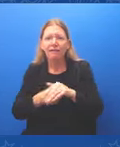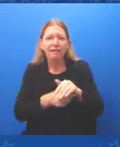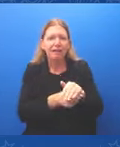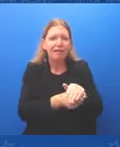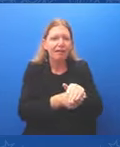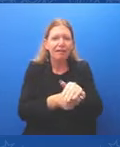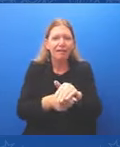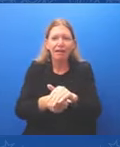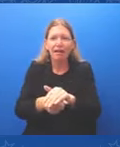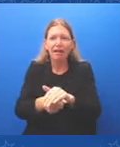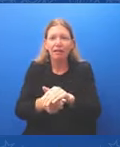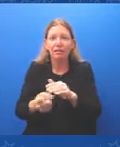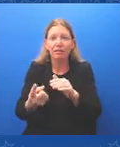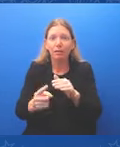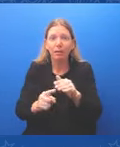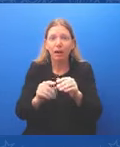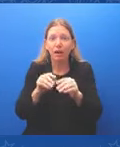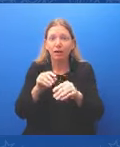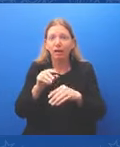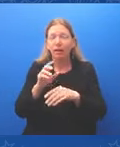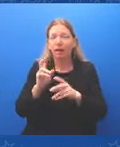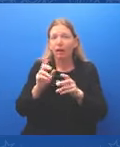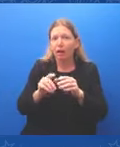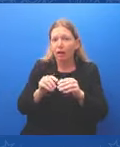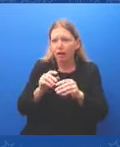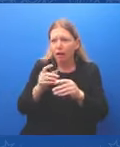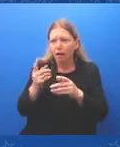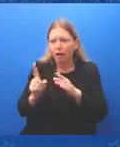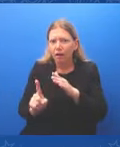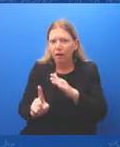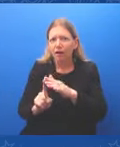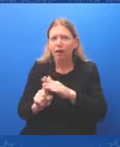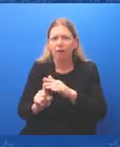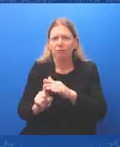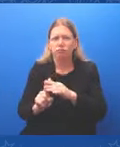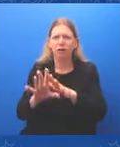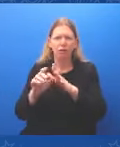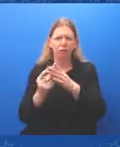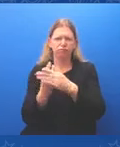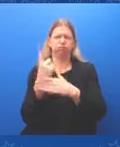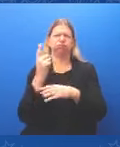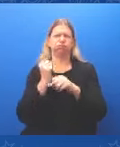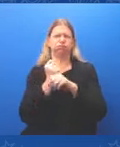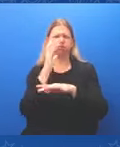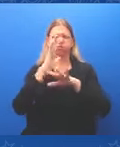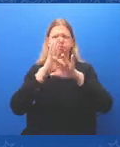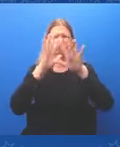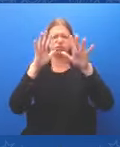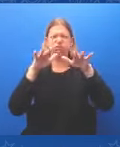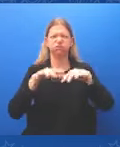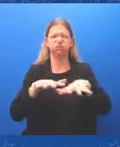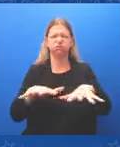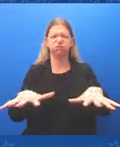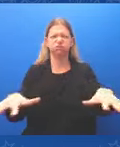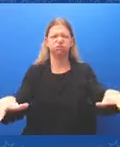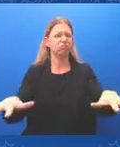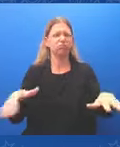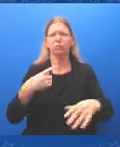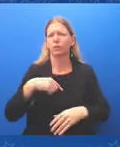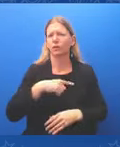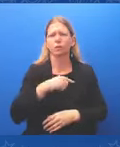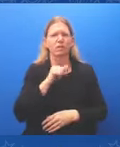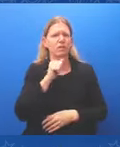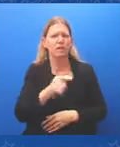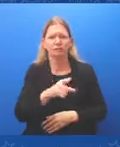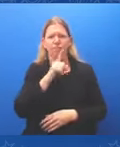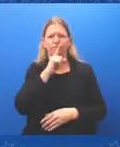complicity. And we're not going to remain silent. You're not, nor am I, nor the vast majority of Americans. Denialism is